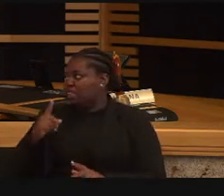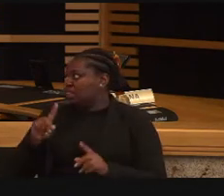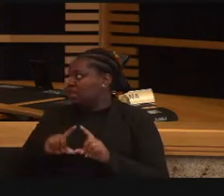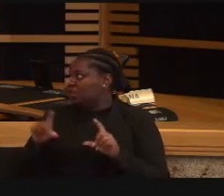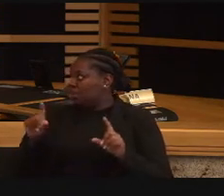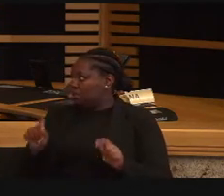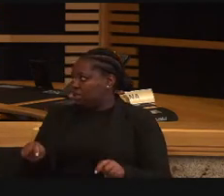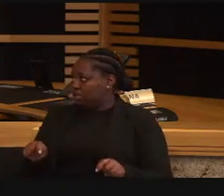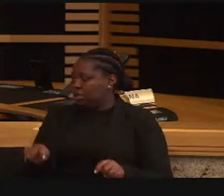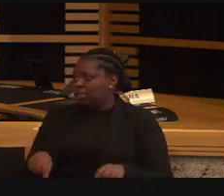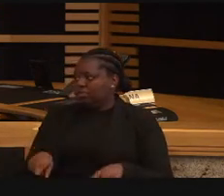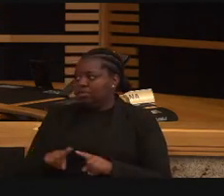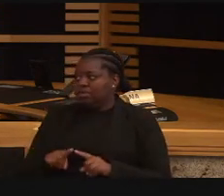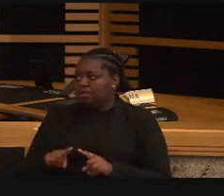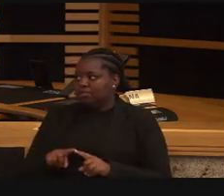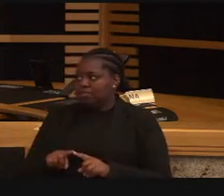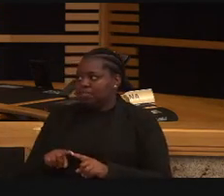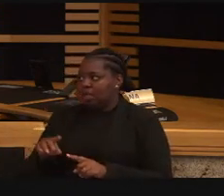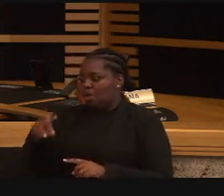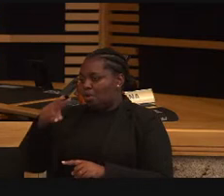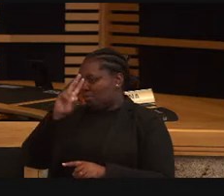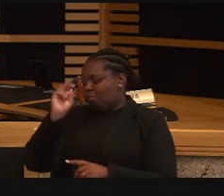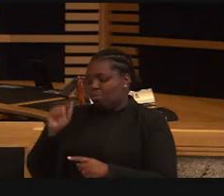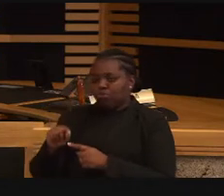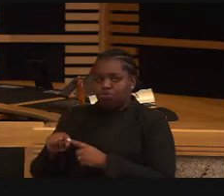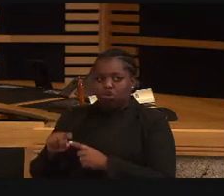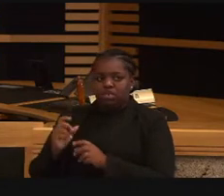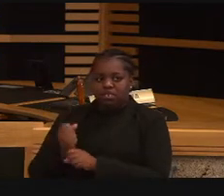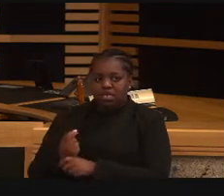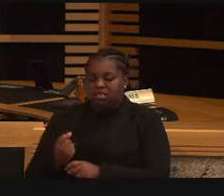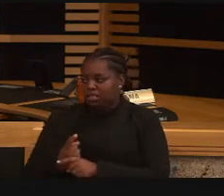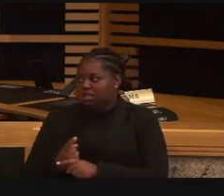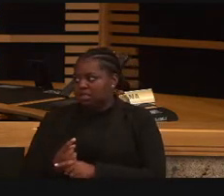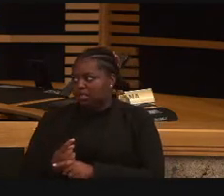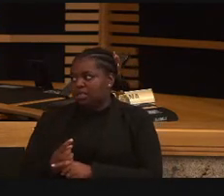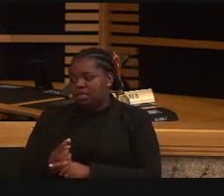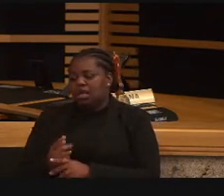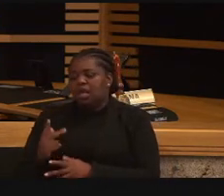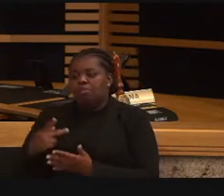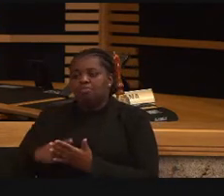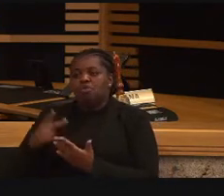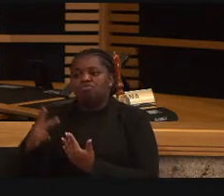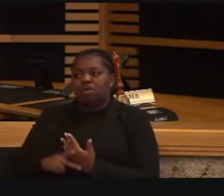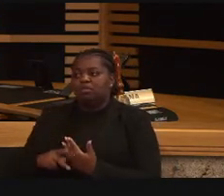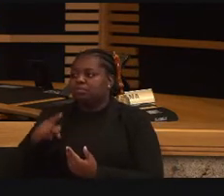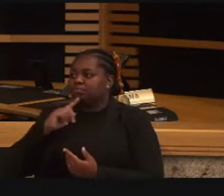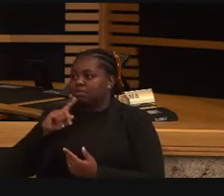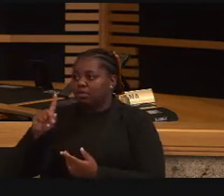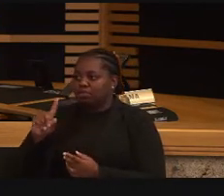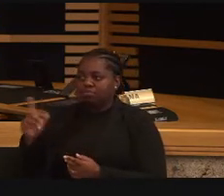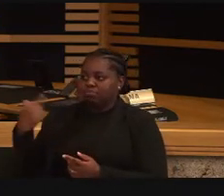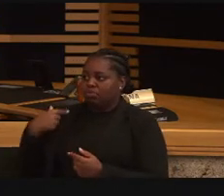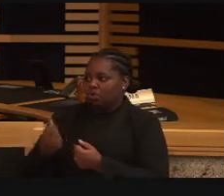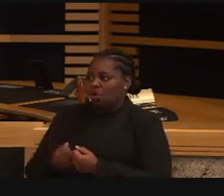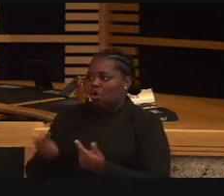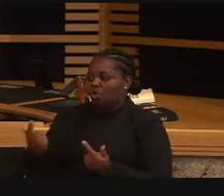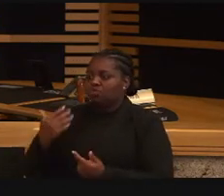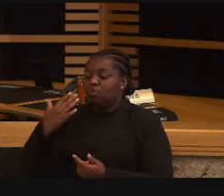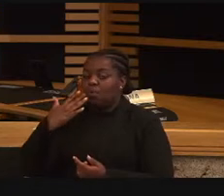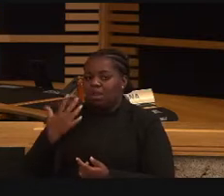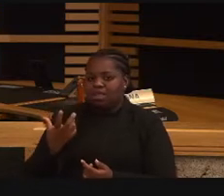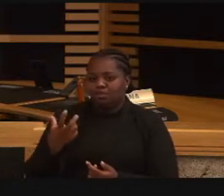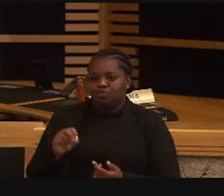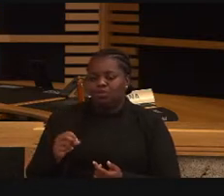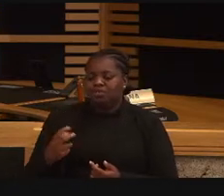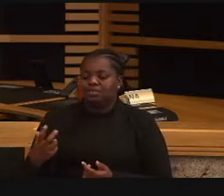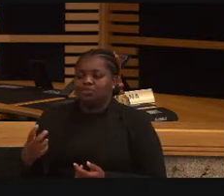Cape with the Blue Dot Taxi Project? The Blue Dot Taxi Project, which was only launched in